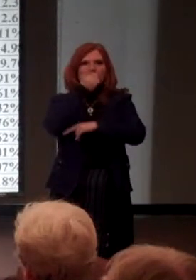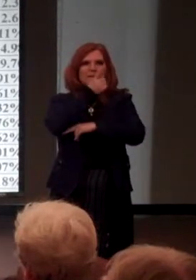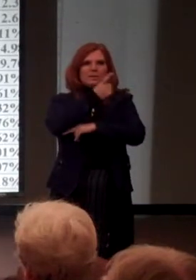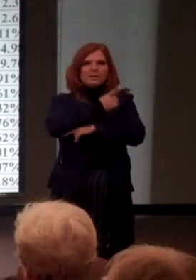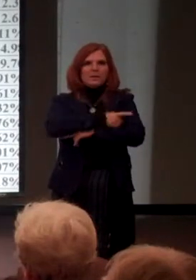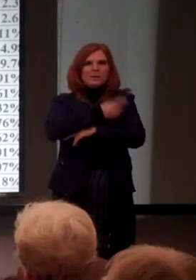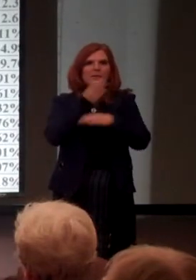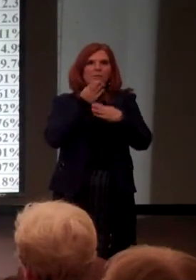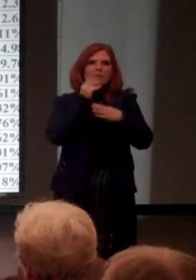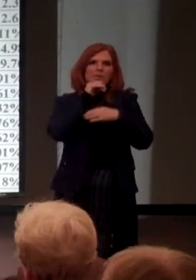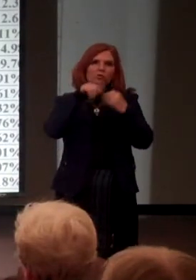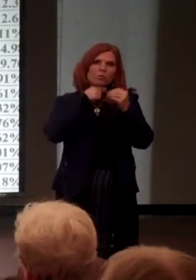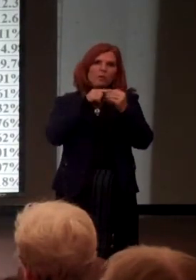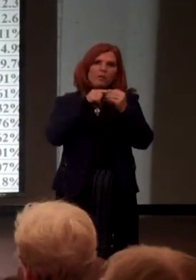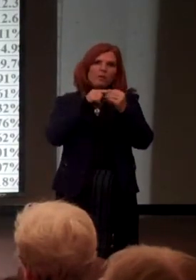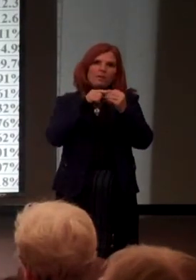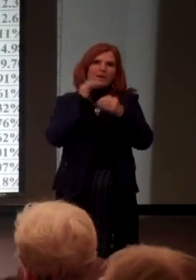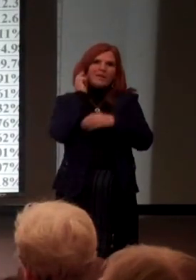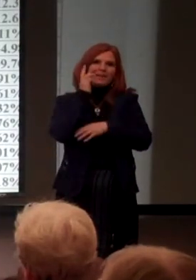since 1950.